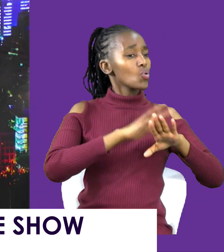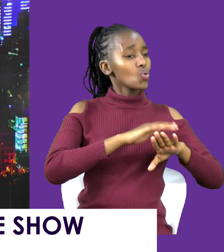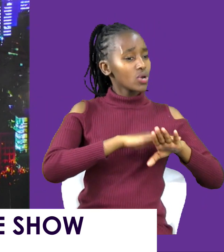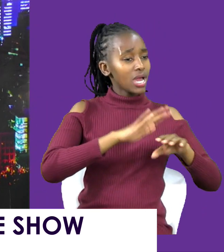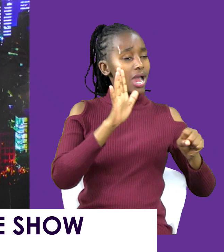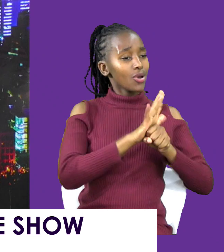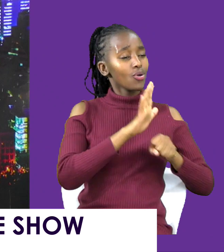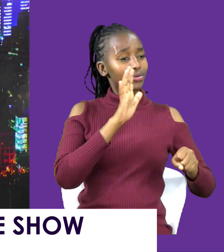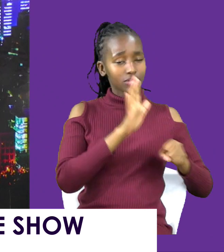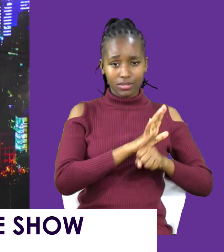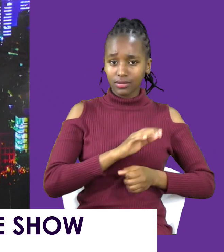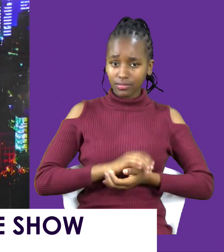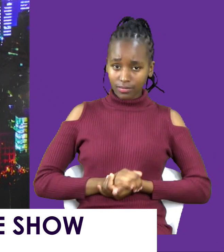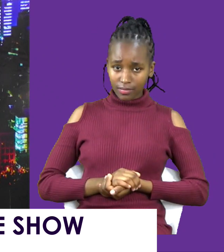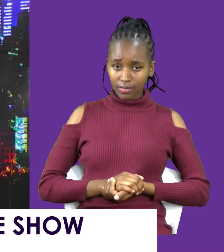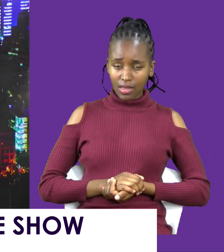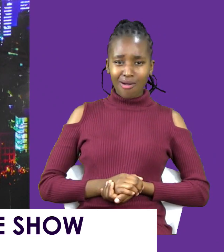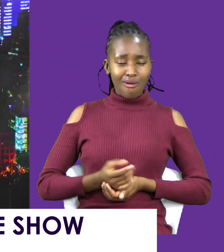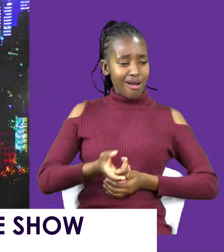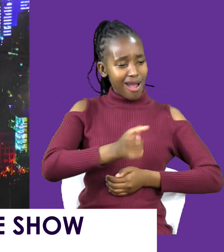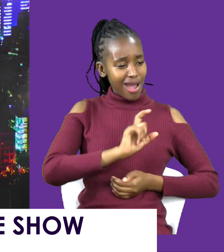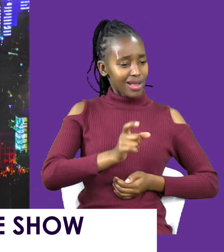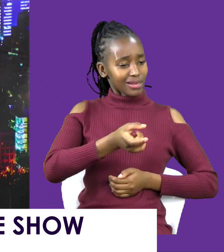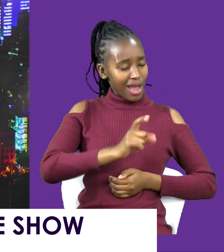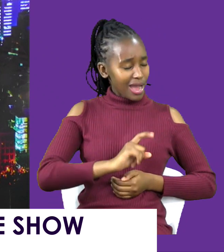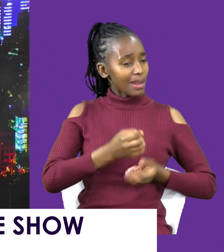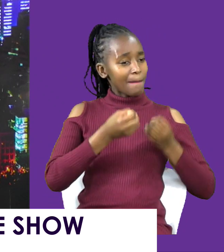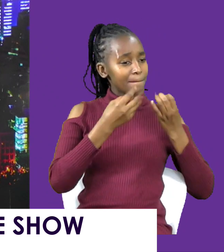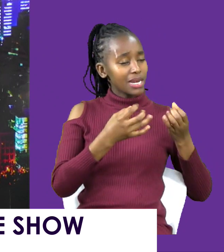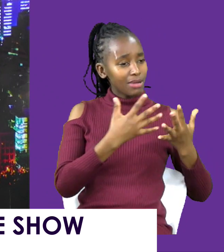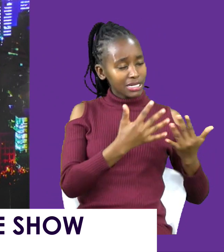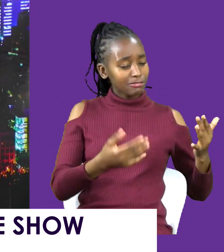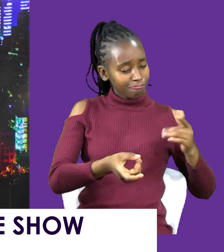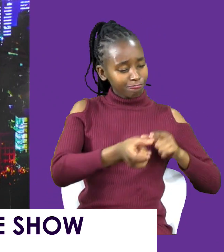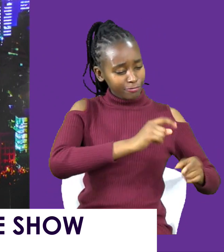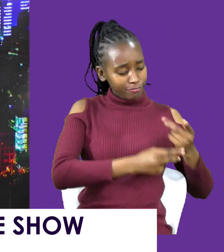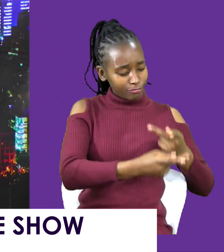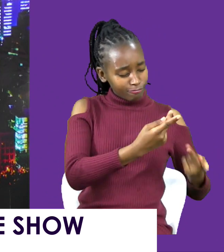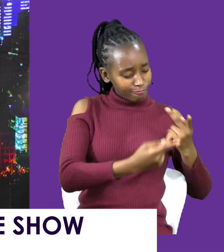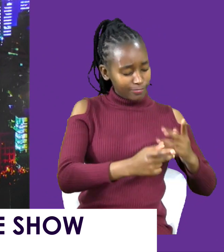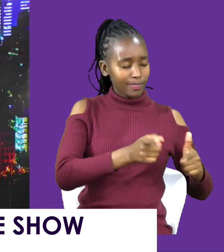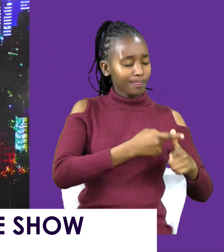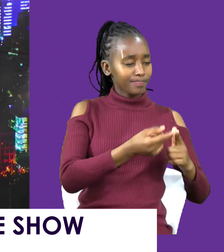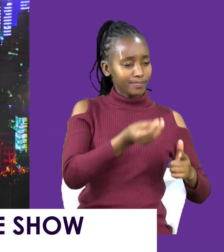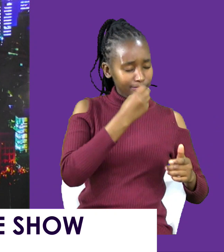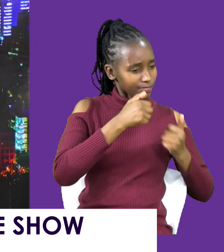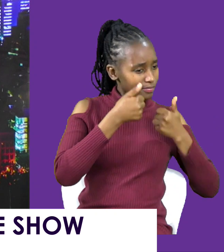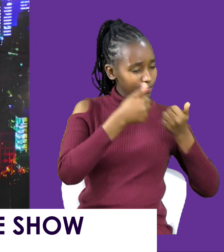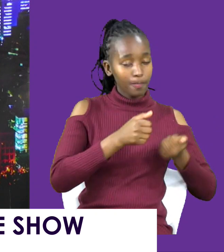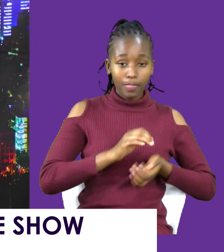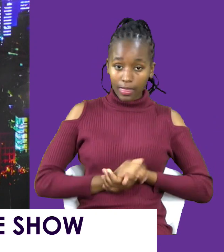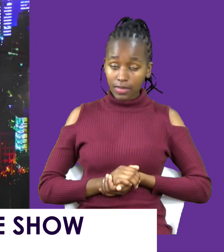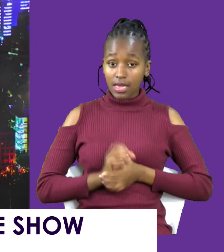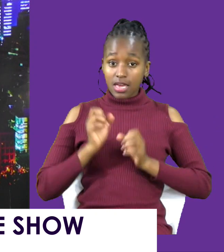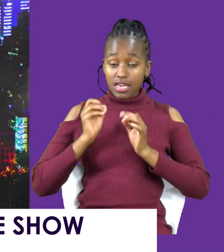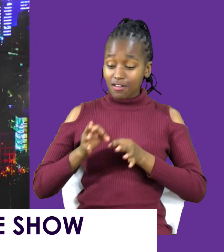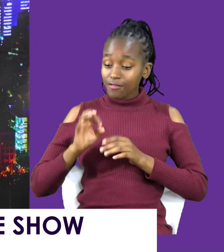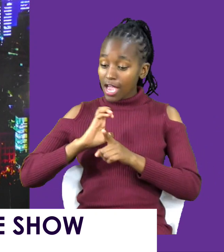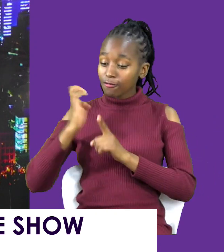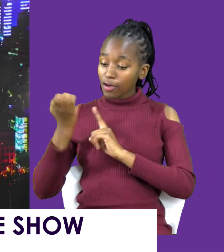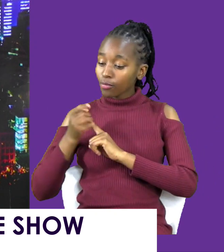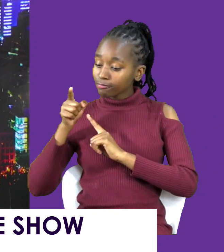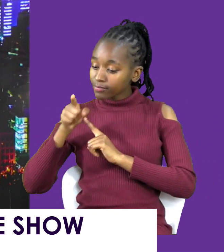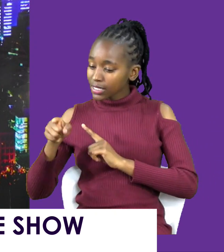with some good cassava flour. You will be surprised. Just leave that environment, you will